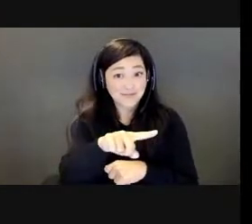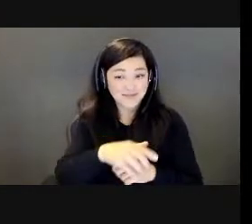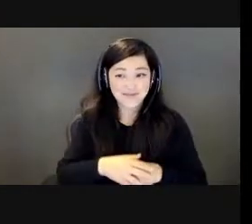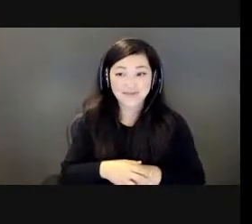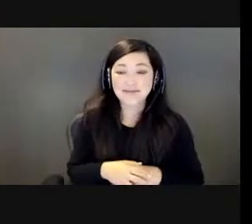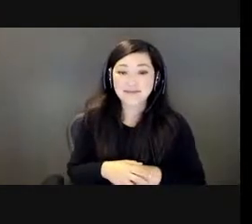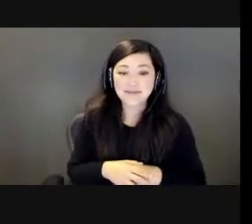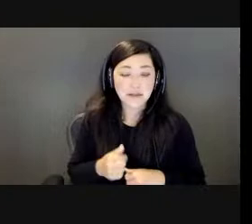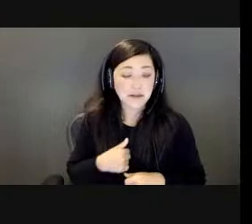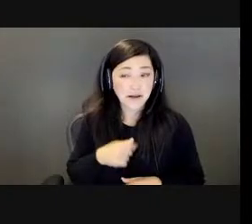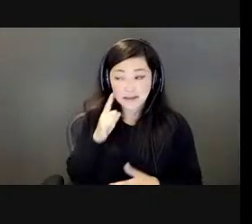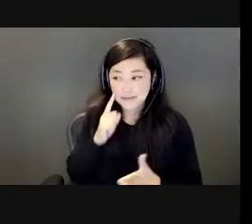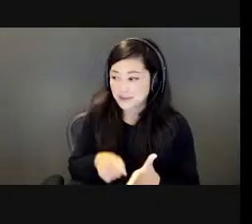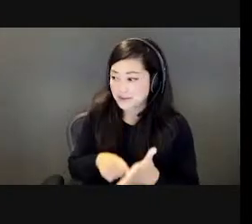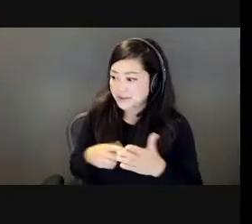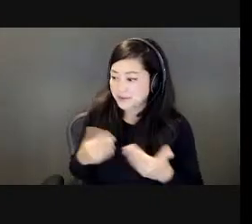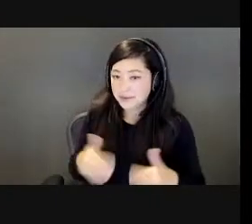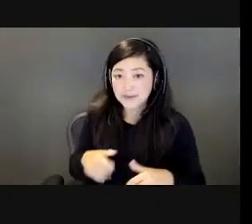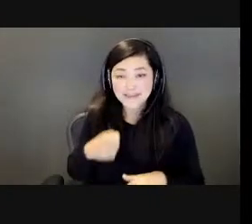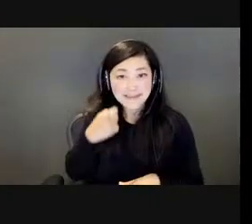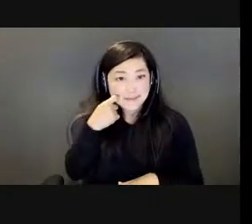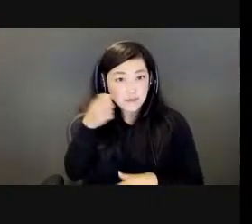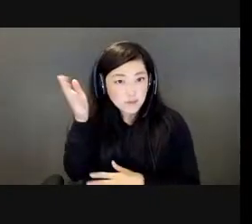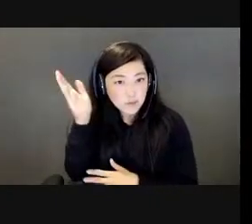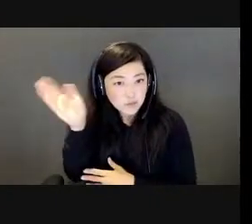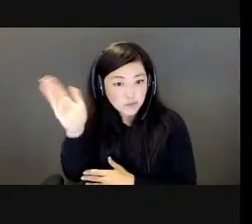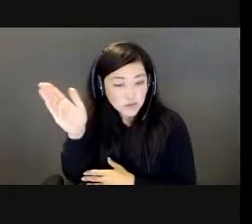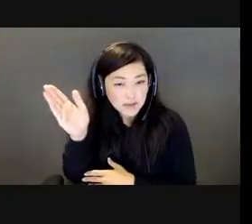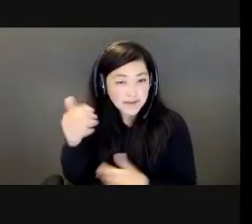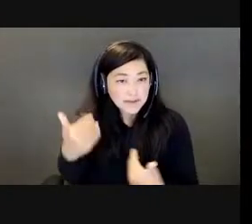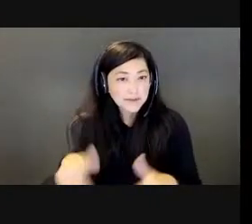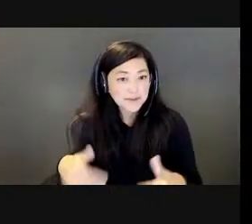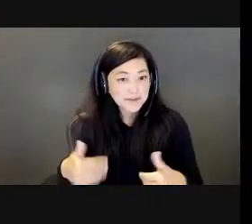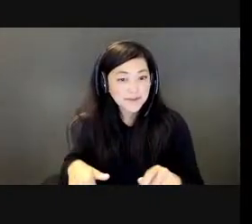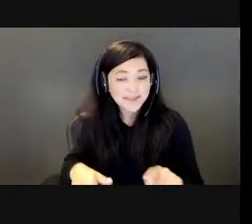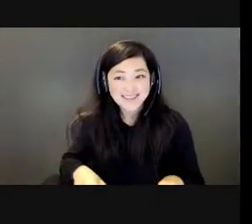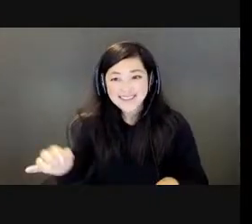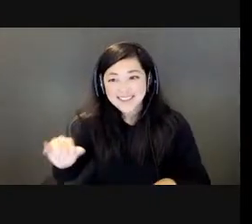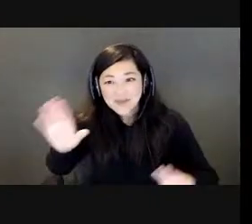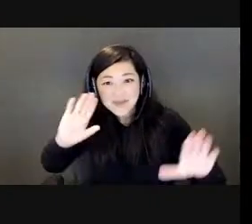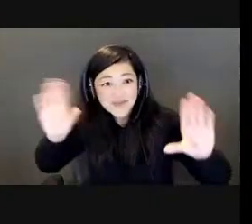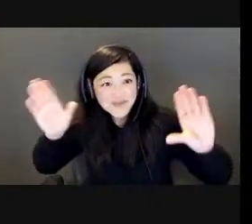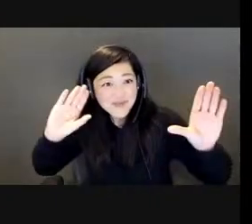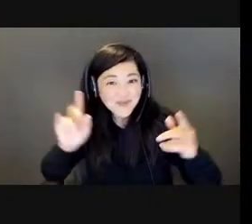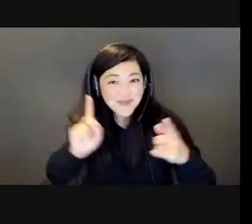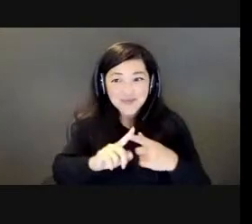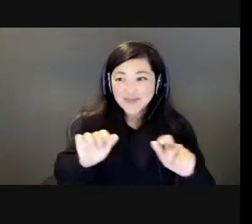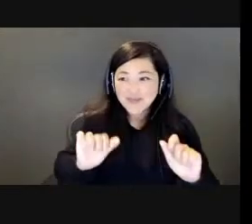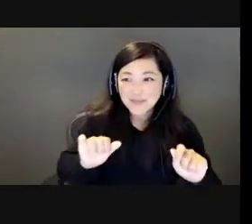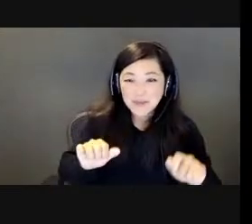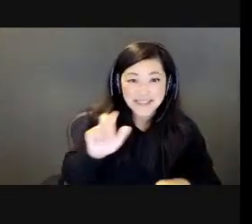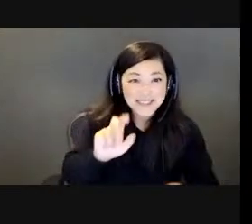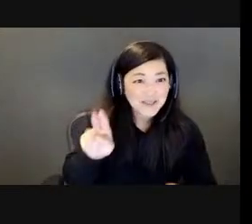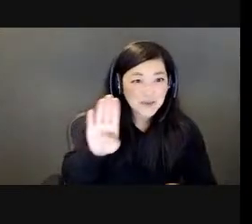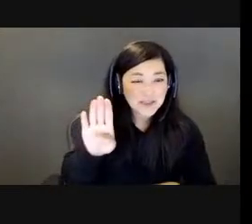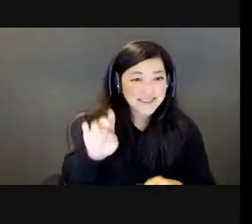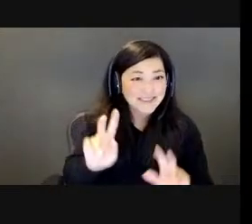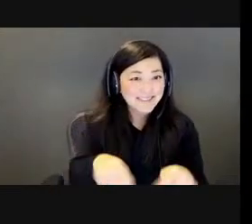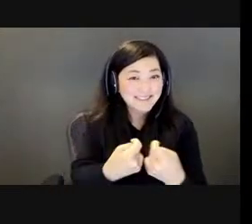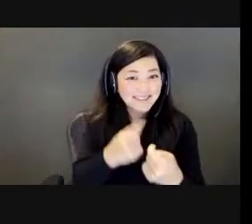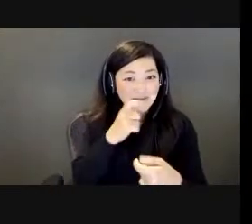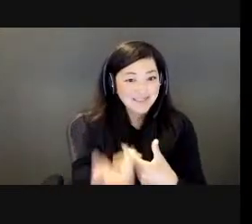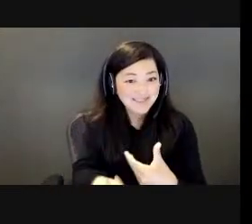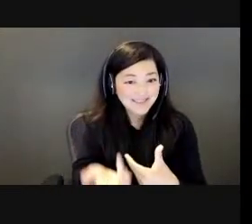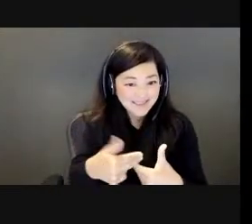what was happening in the last presentation, and give a hello to the Ability New Brunswick team that's here today and our